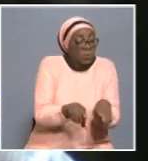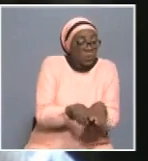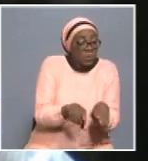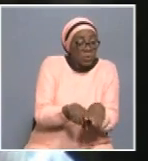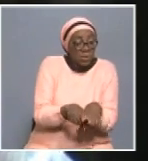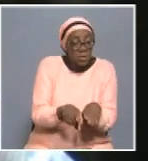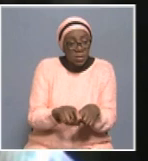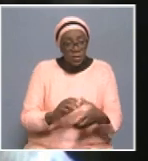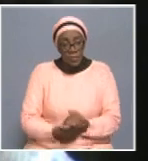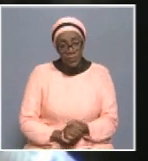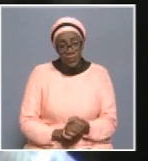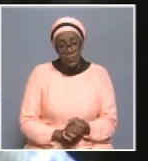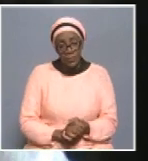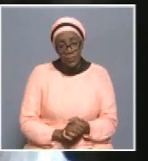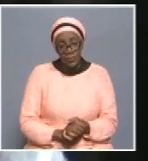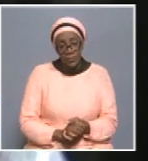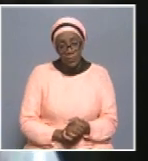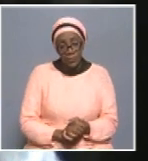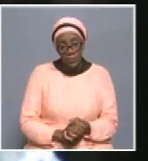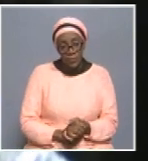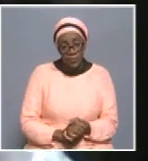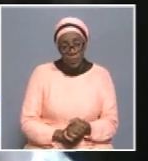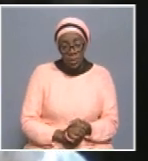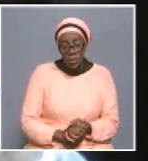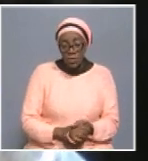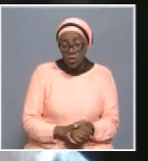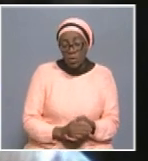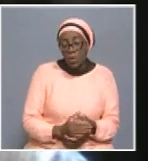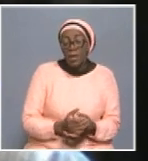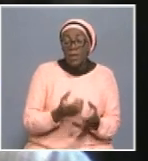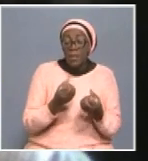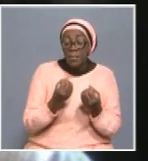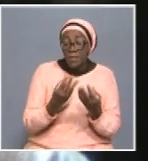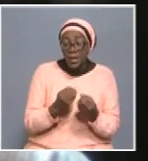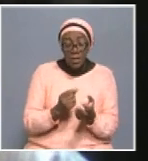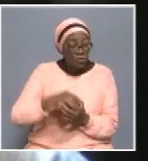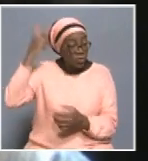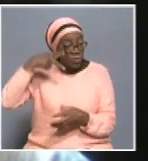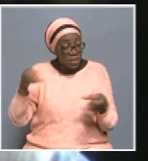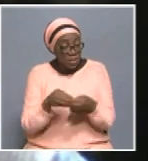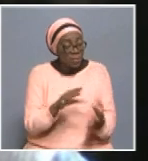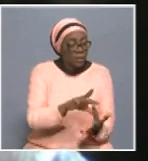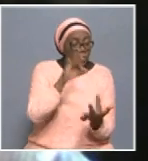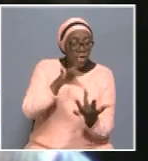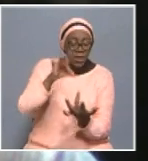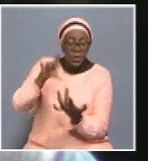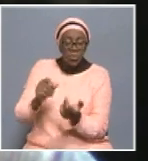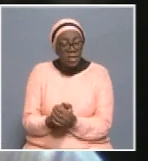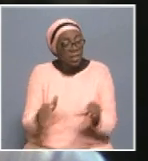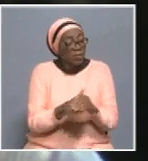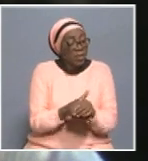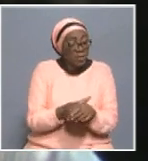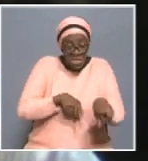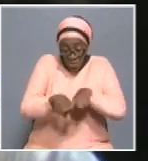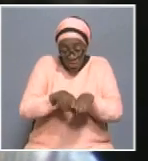now undertaking primaries, and whoever do not emerge from those primaries might even want to go it their own way. So maybe